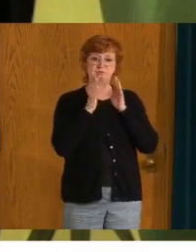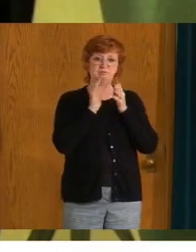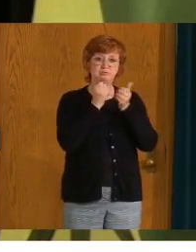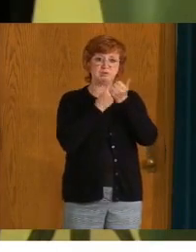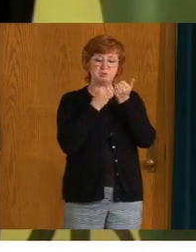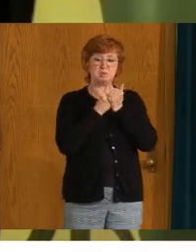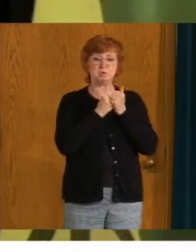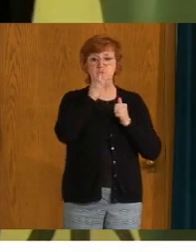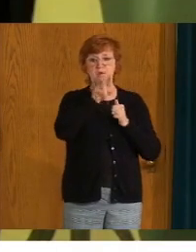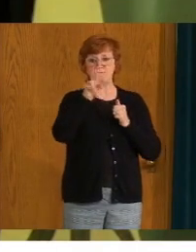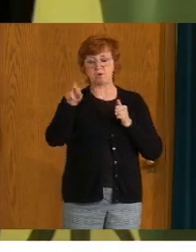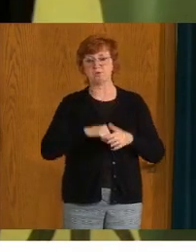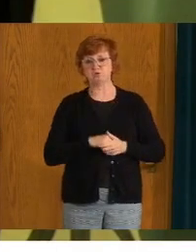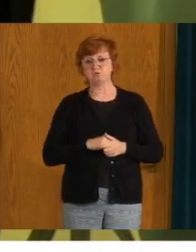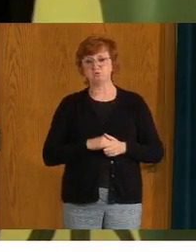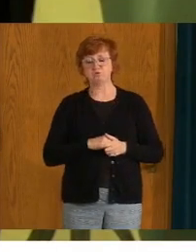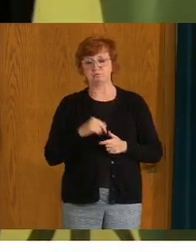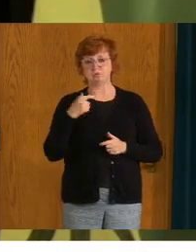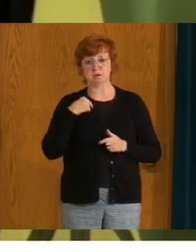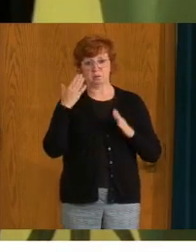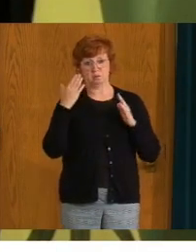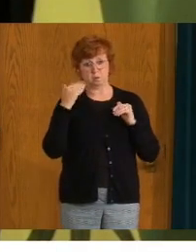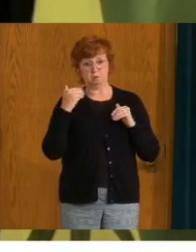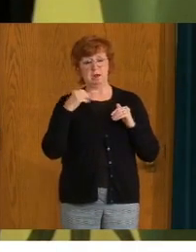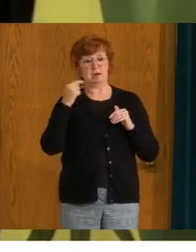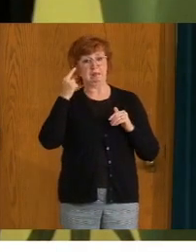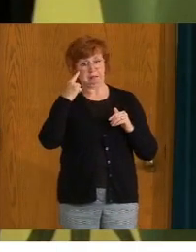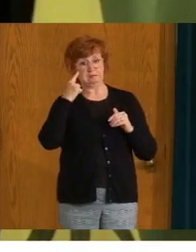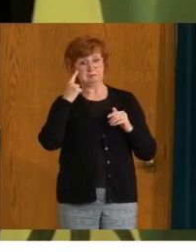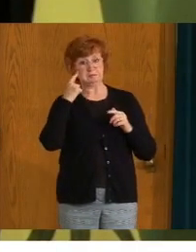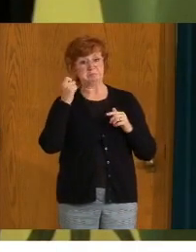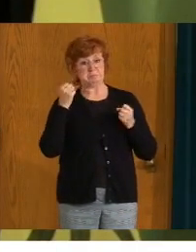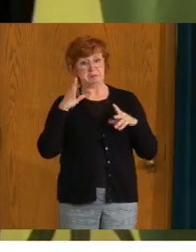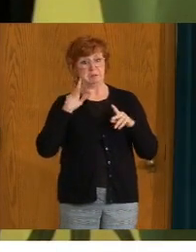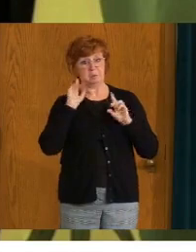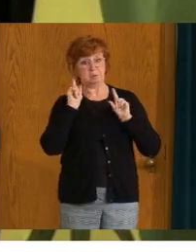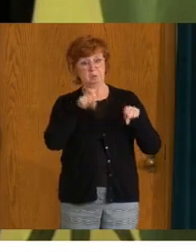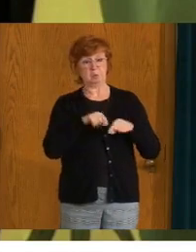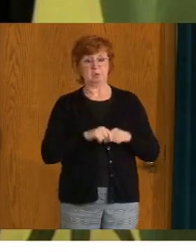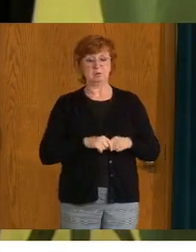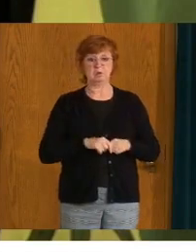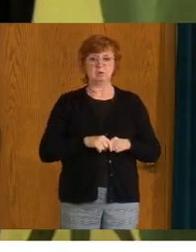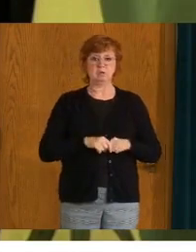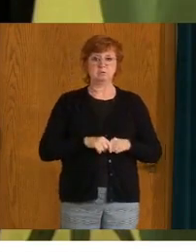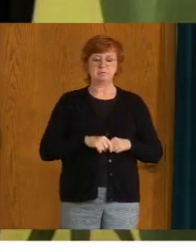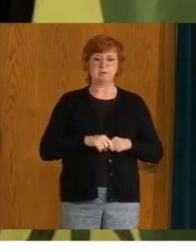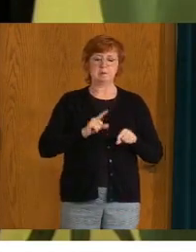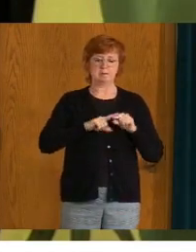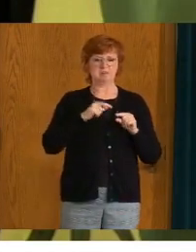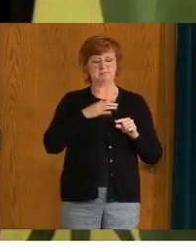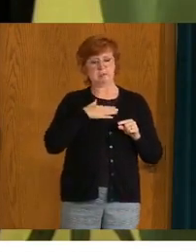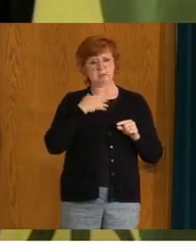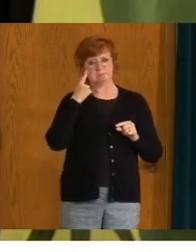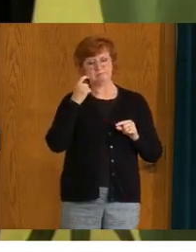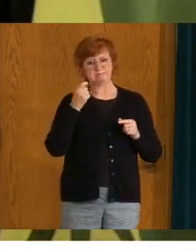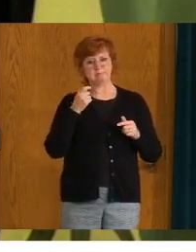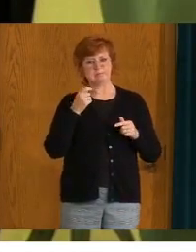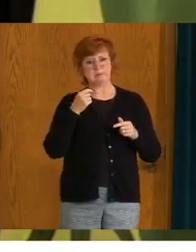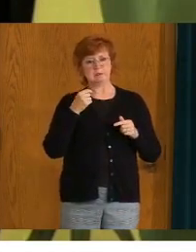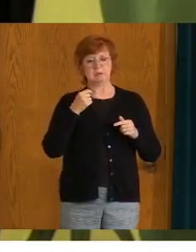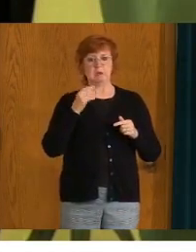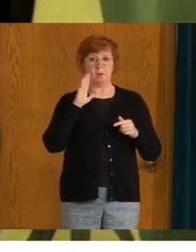choose to be, and I think it'll be many. I think, in fairness, things will be somewhat different as well. It'll